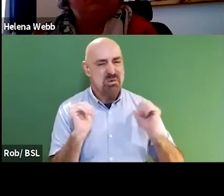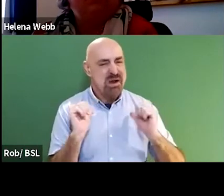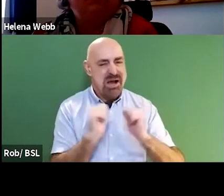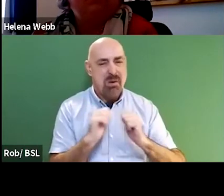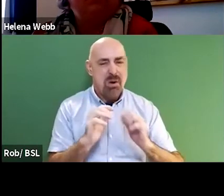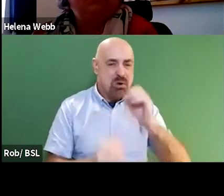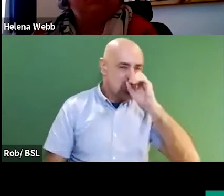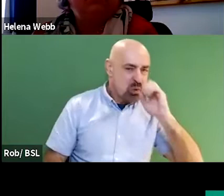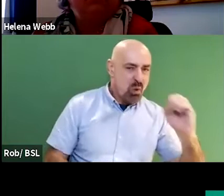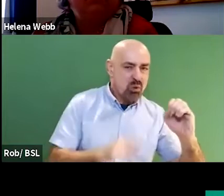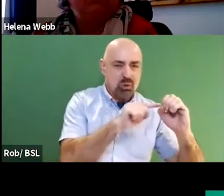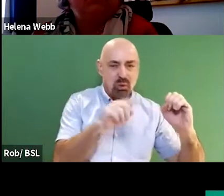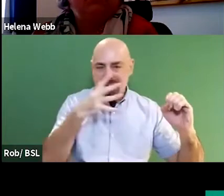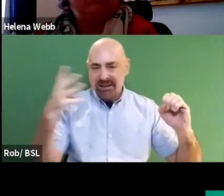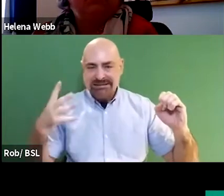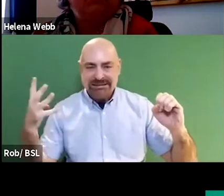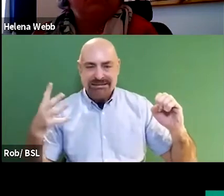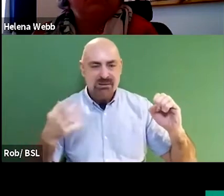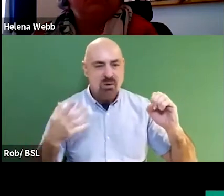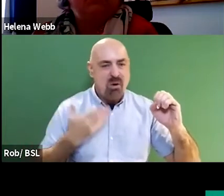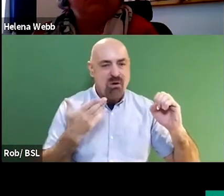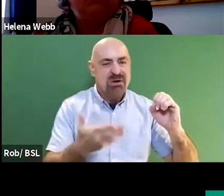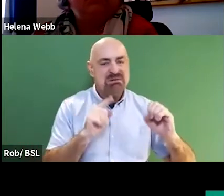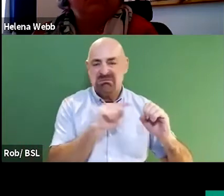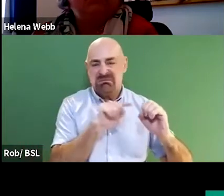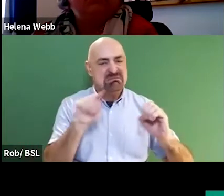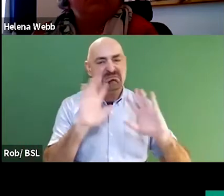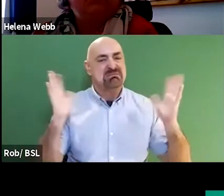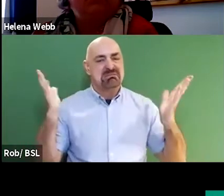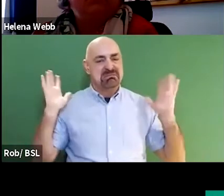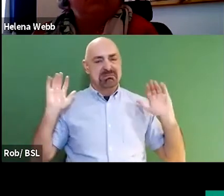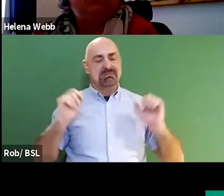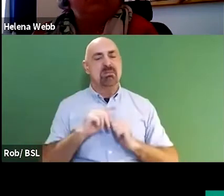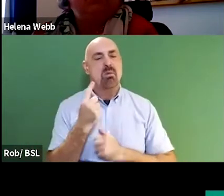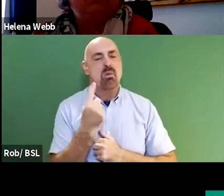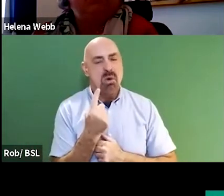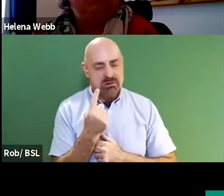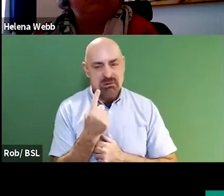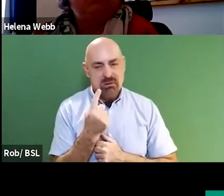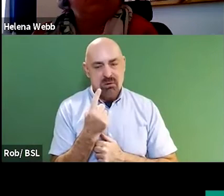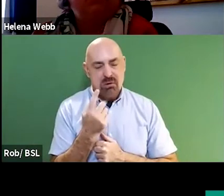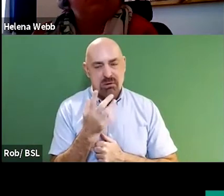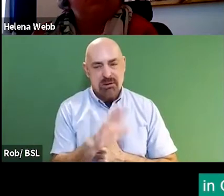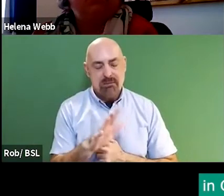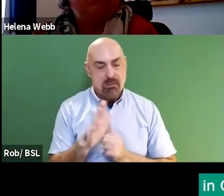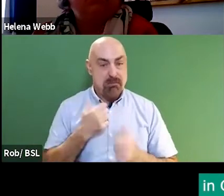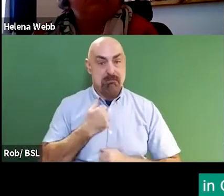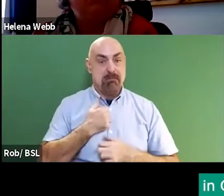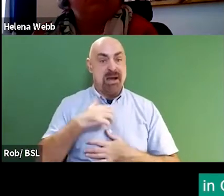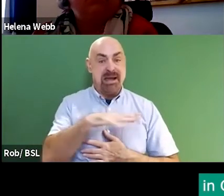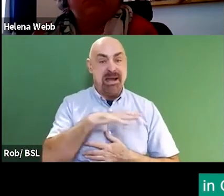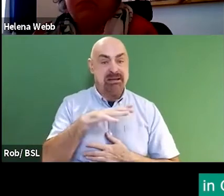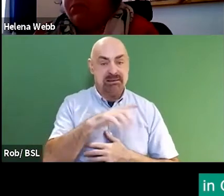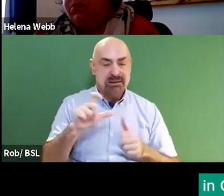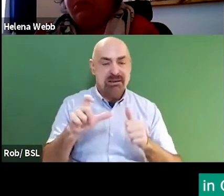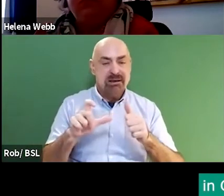0 to 19 offer. So an example was one in my area in Camelford,